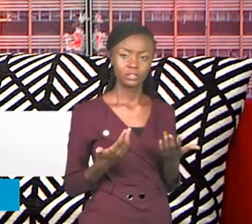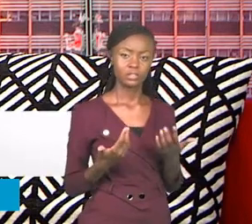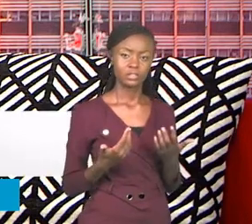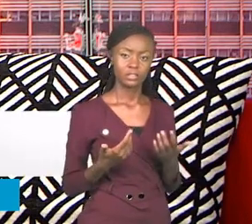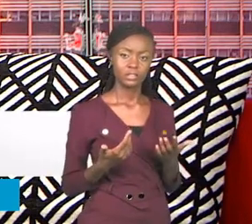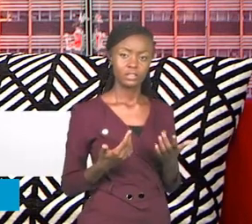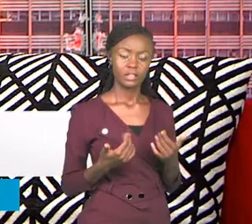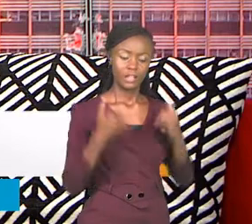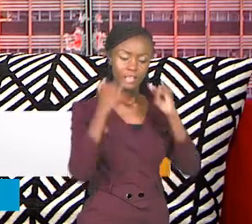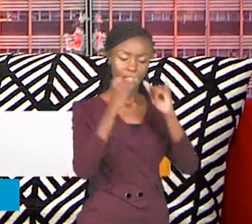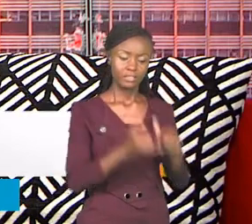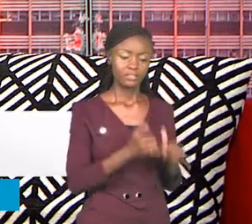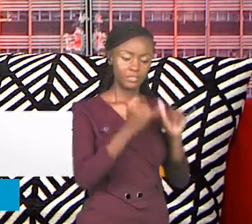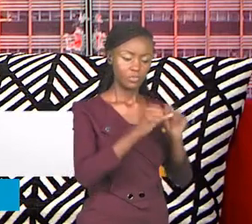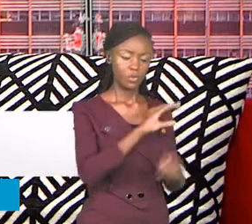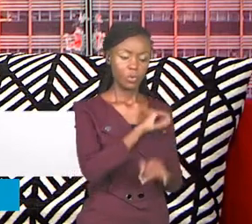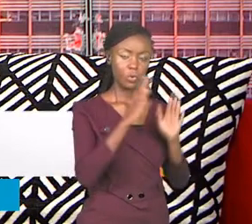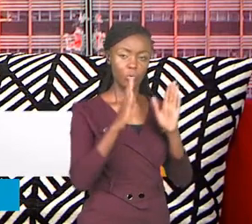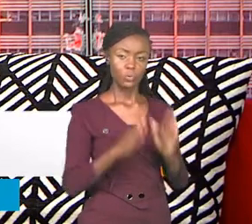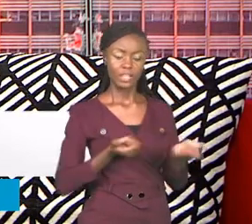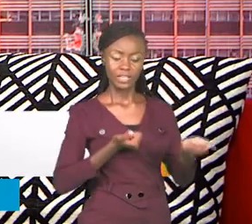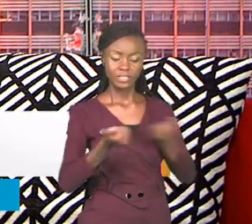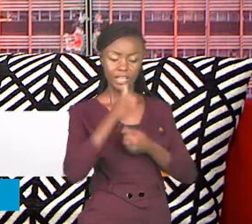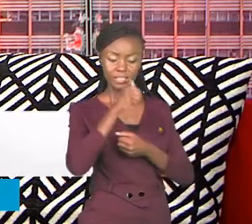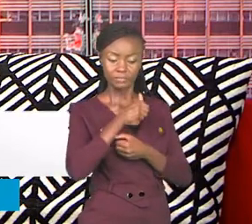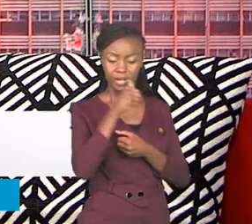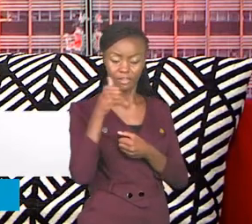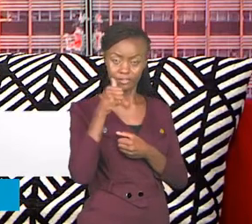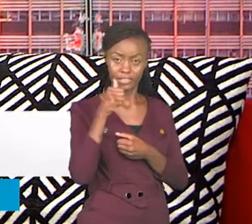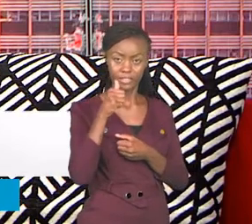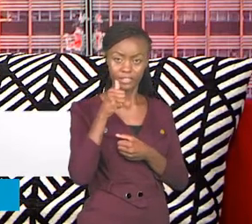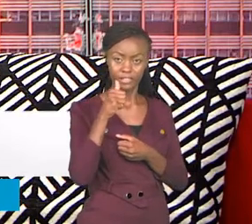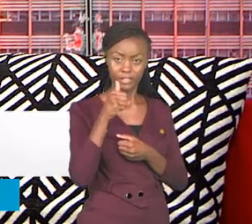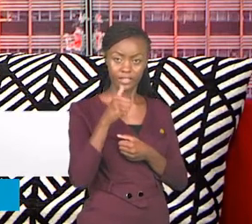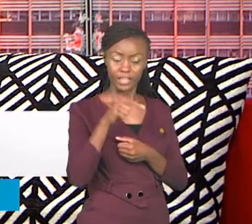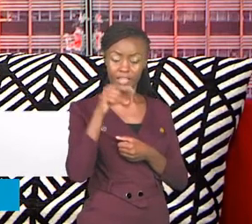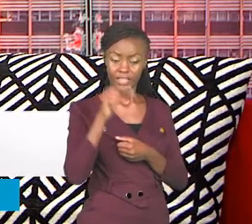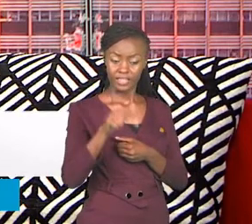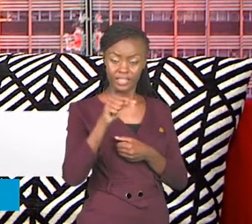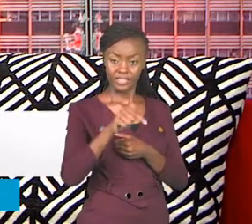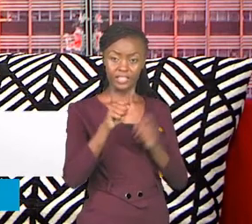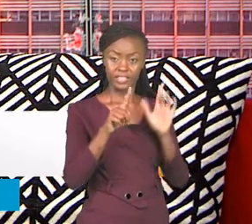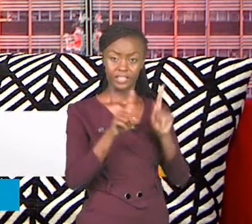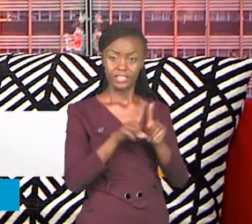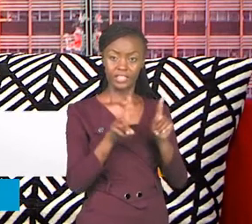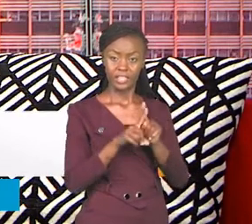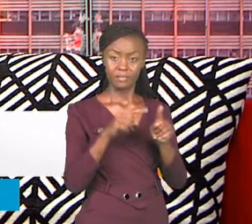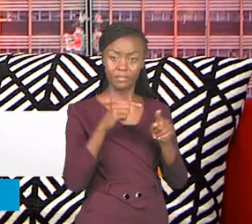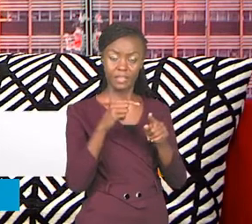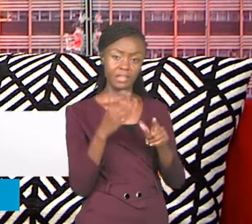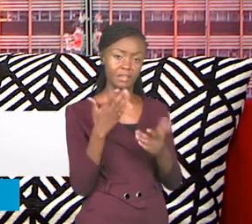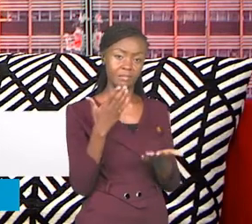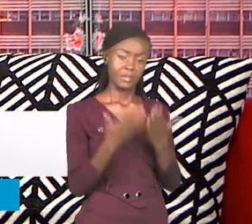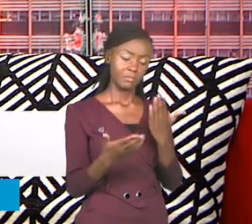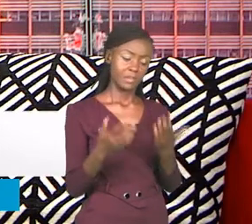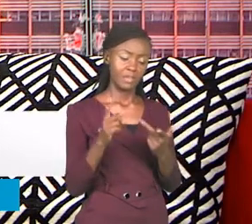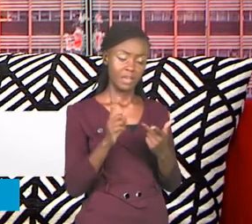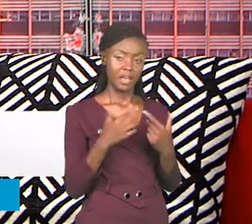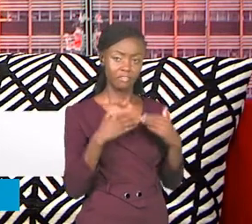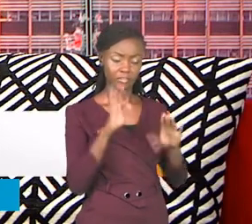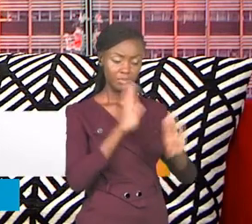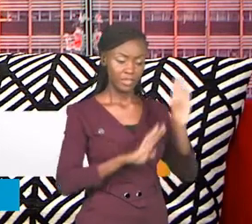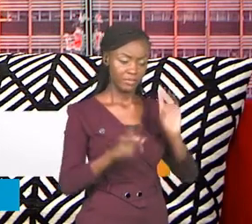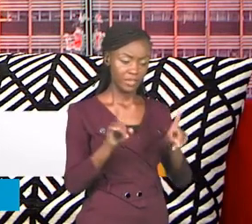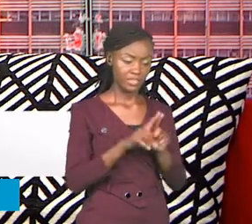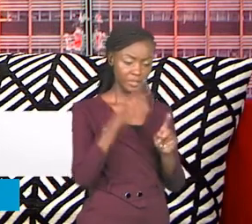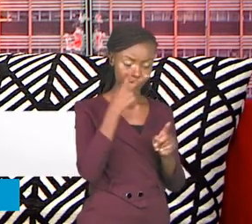the individual owned kind of vehicles, private vehicles. Mm-hmm. That also is to do with other than behavior. We are